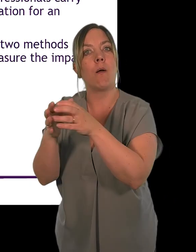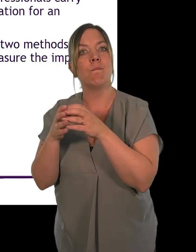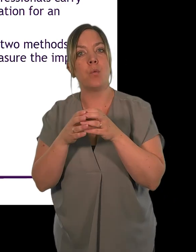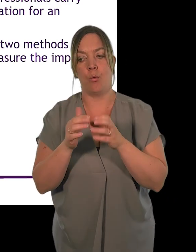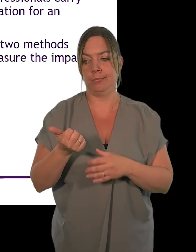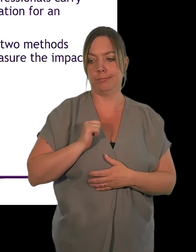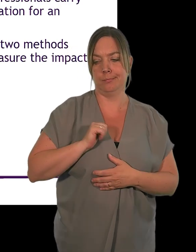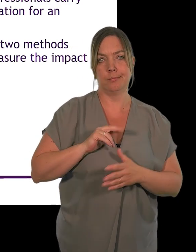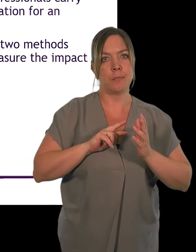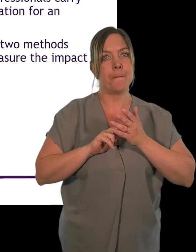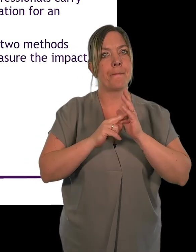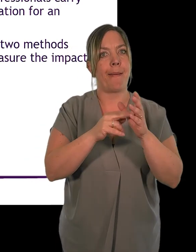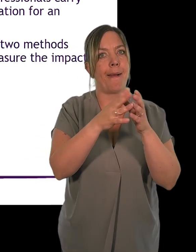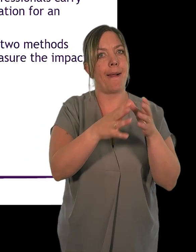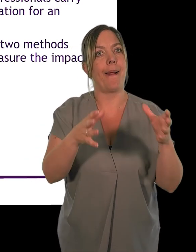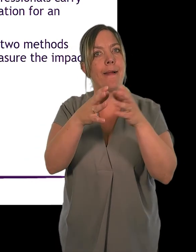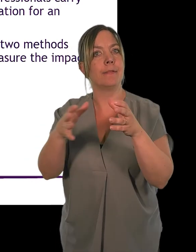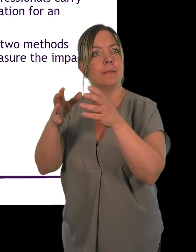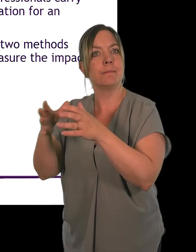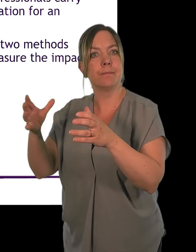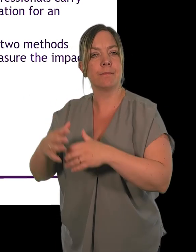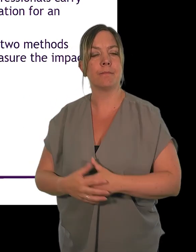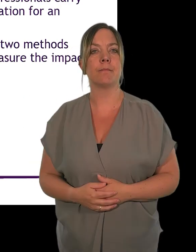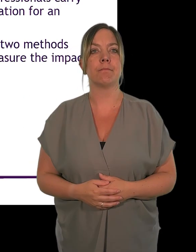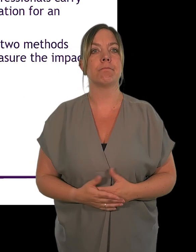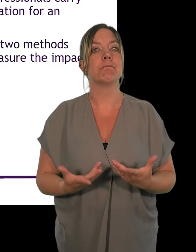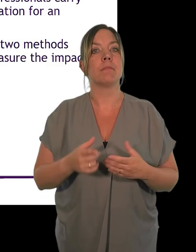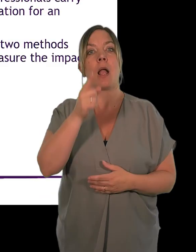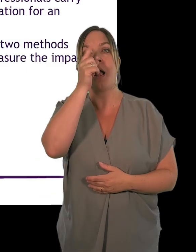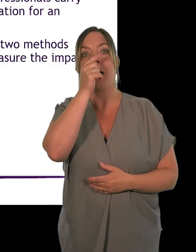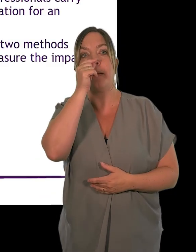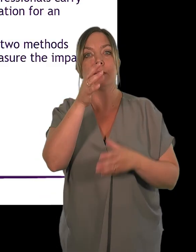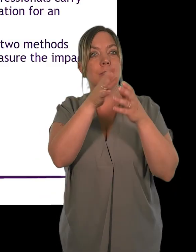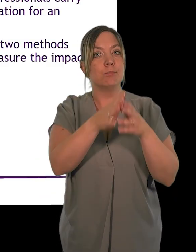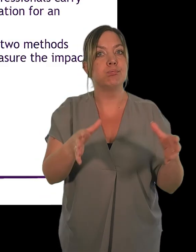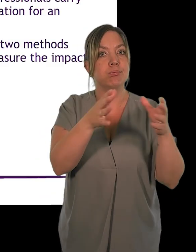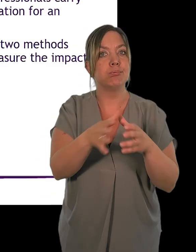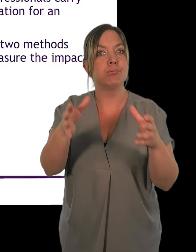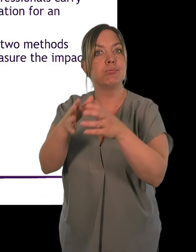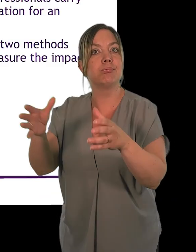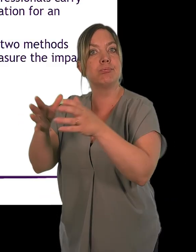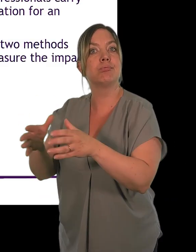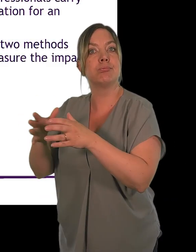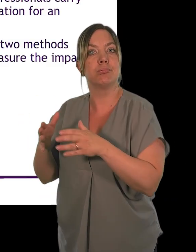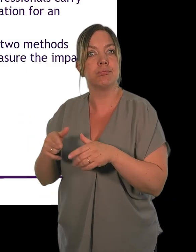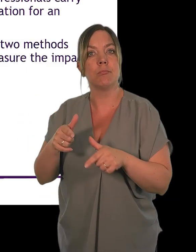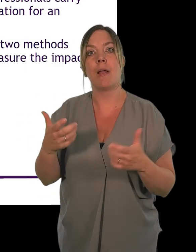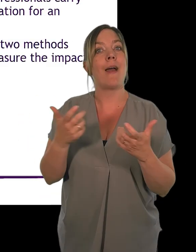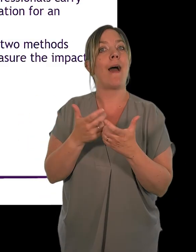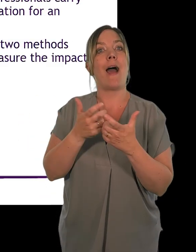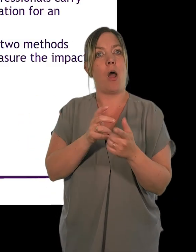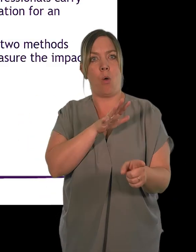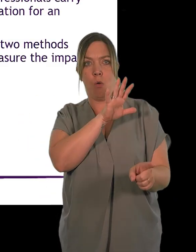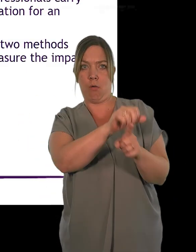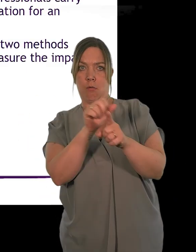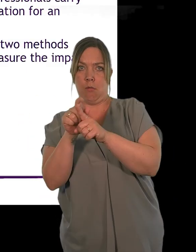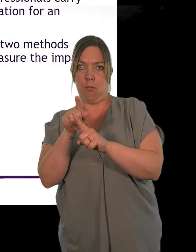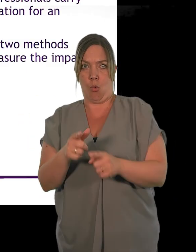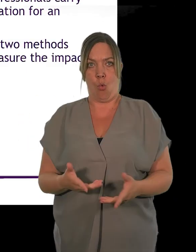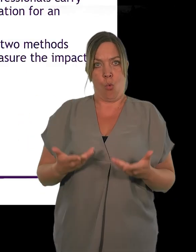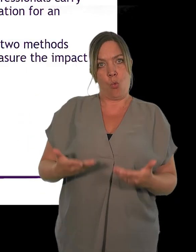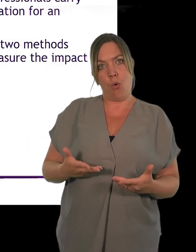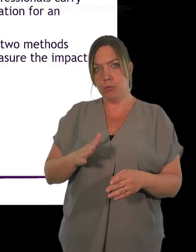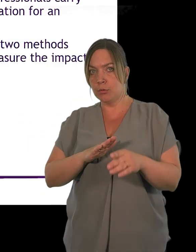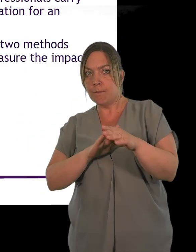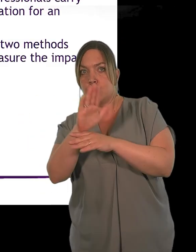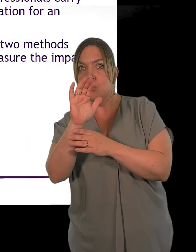demand, which links to workforce planning. Building capability. This